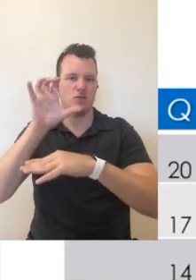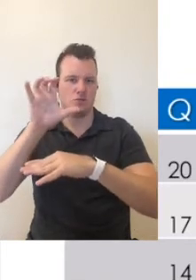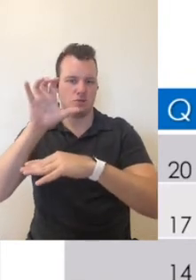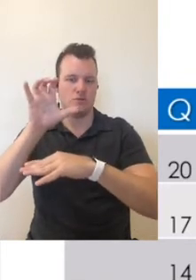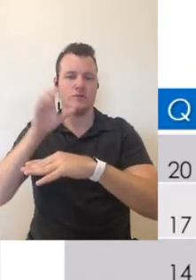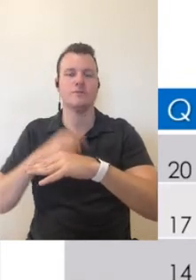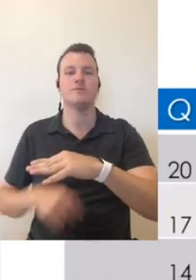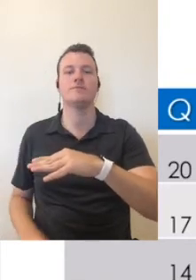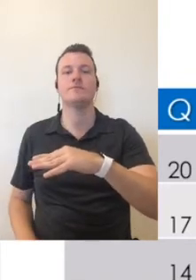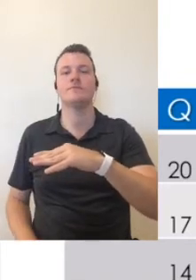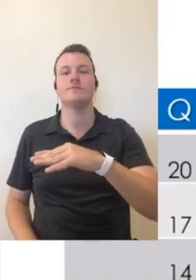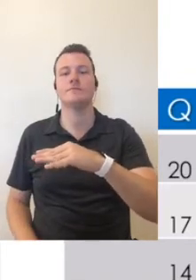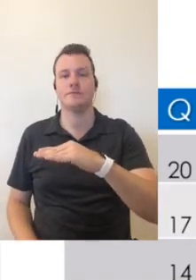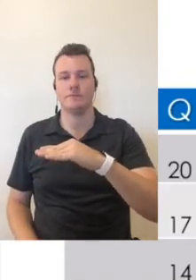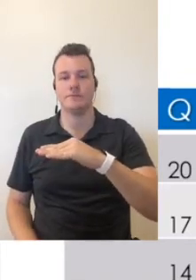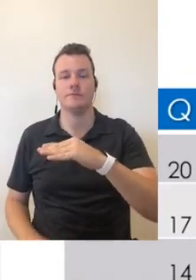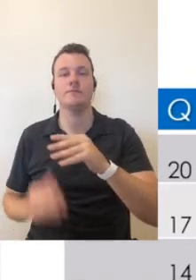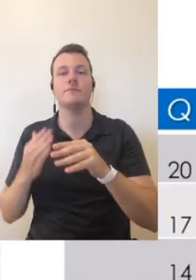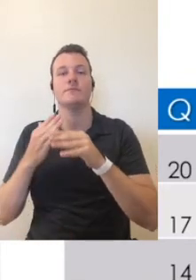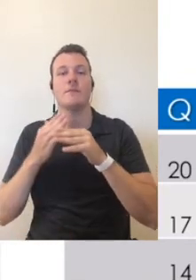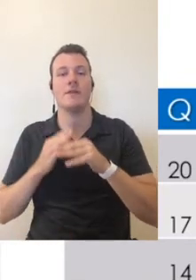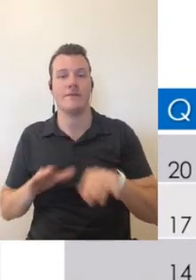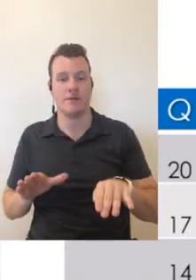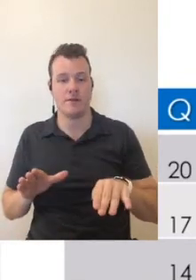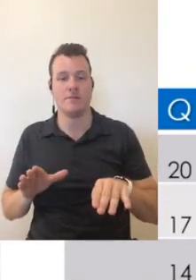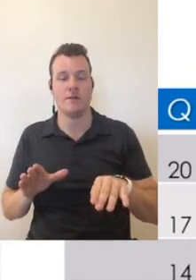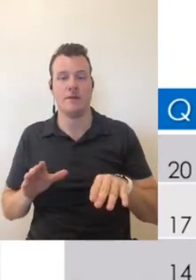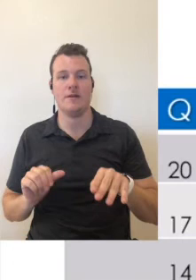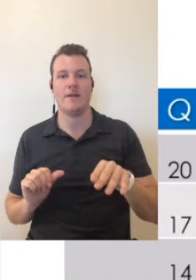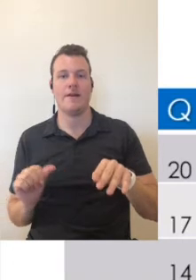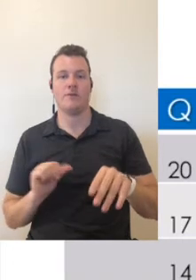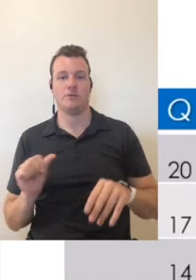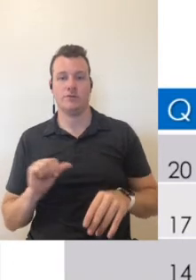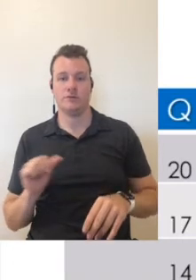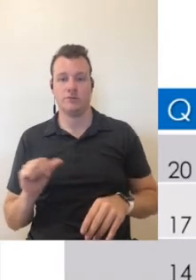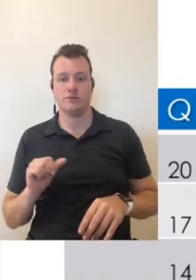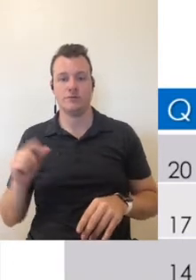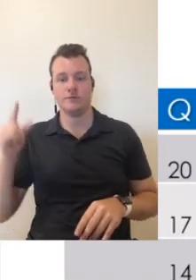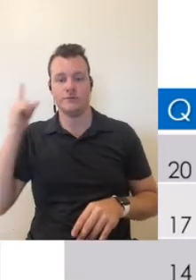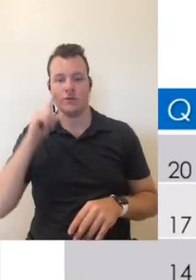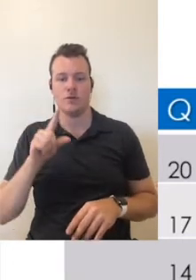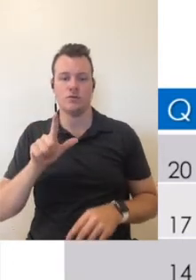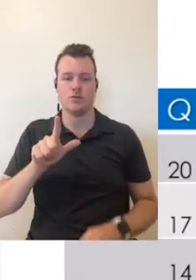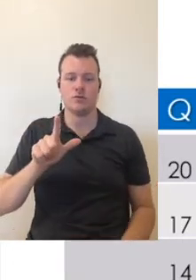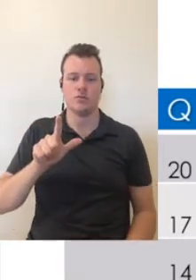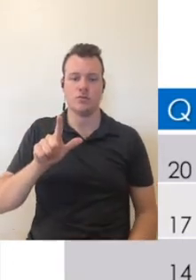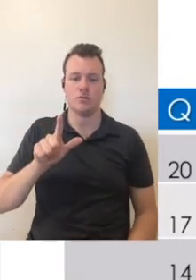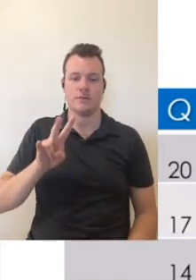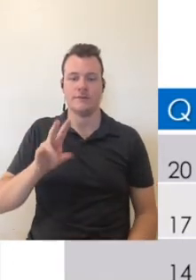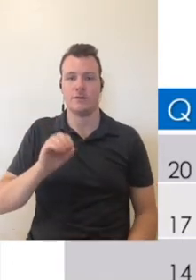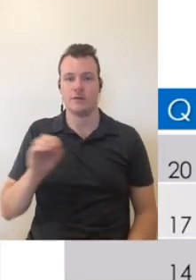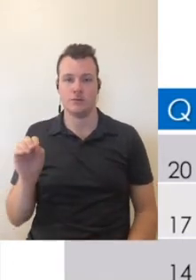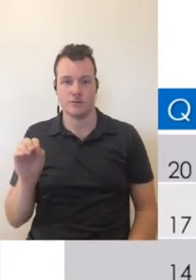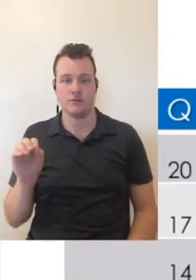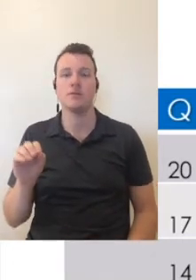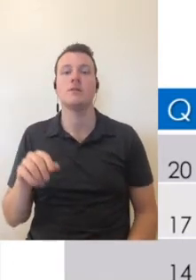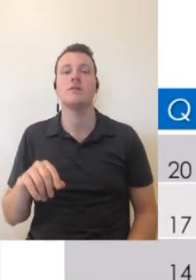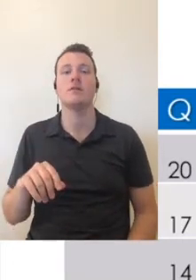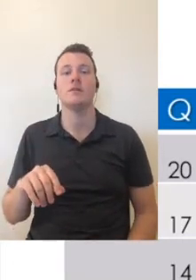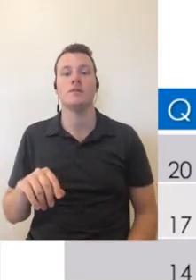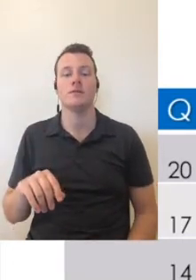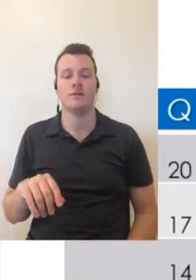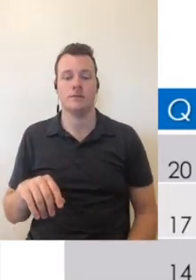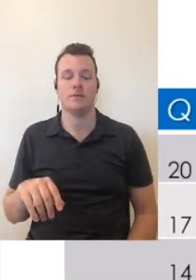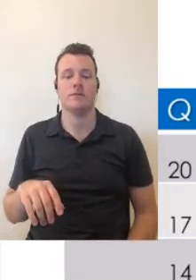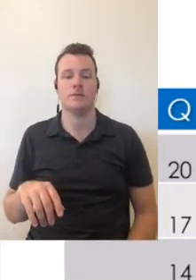700, and 700 that's then divided by the average of 2,700. So it's